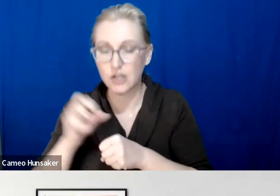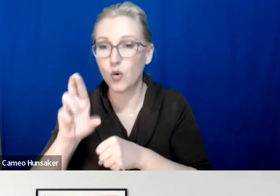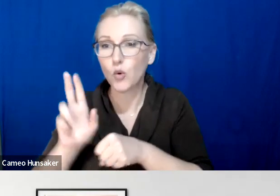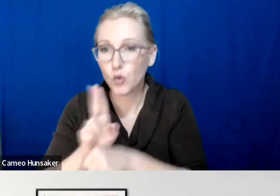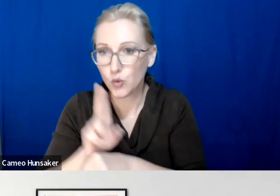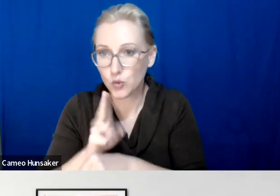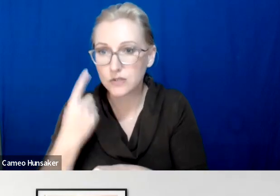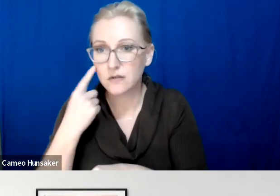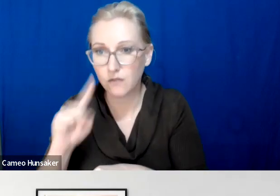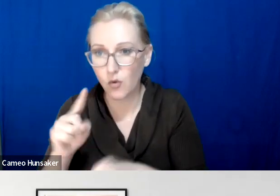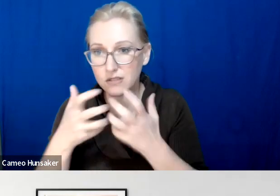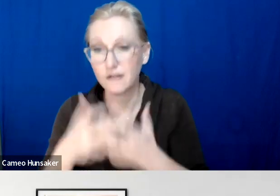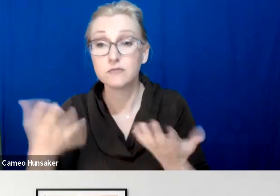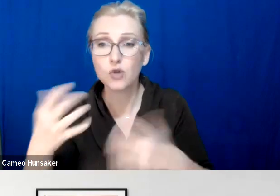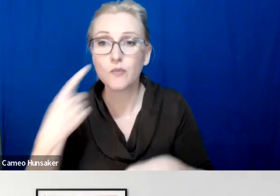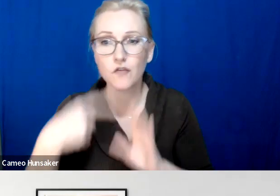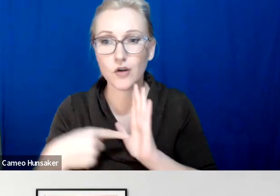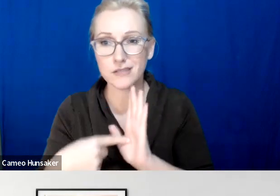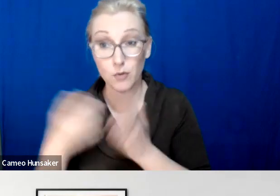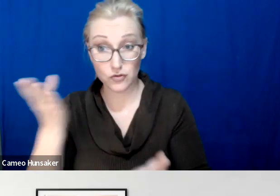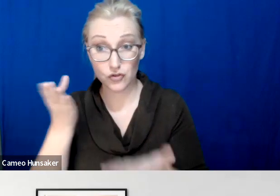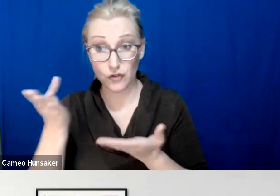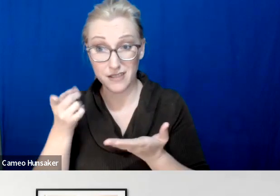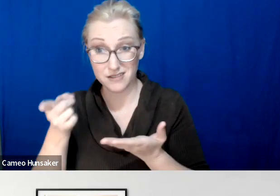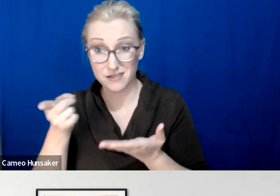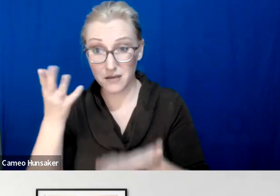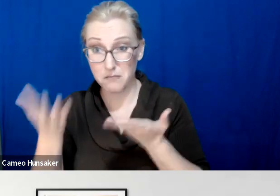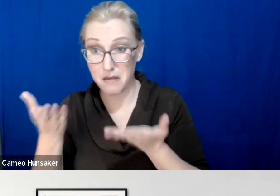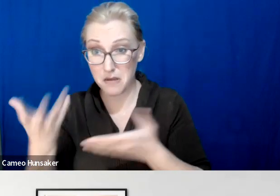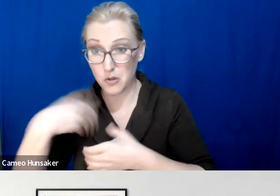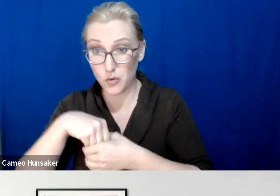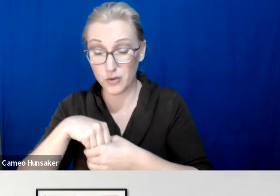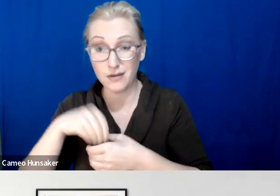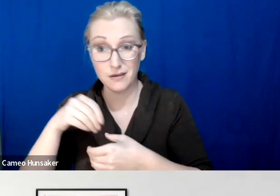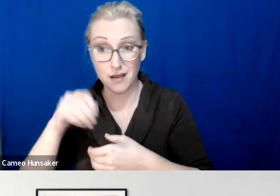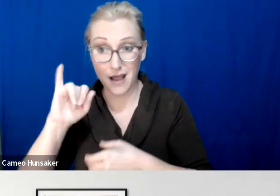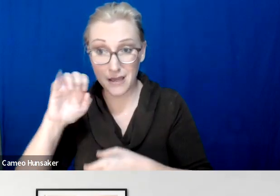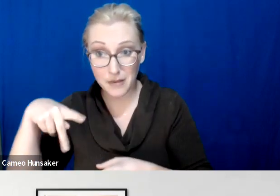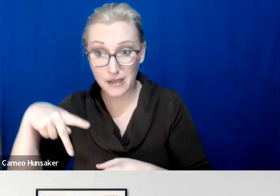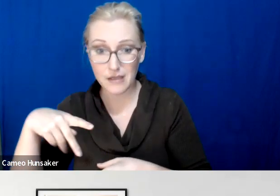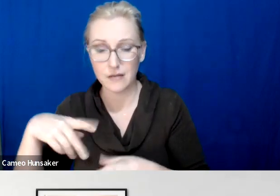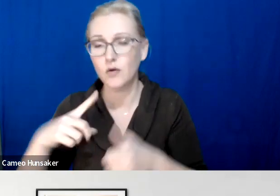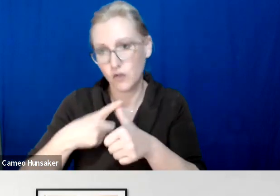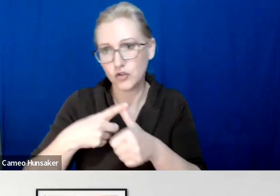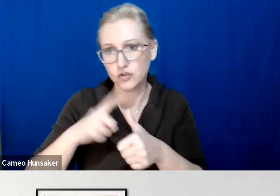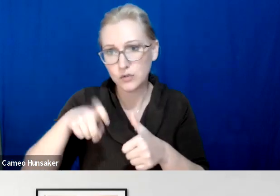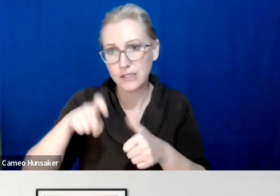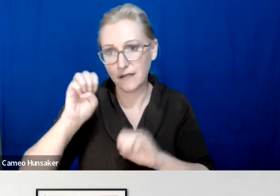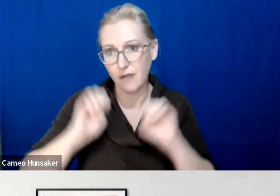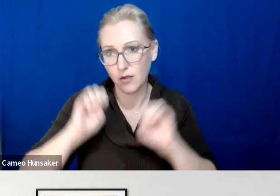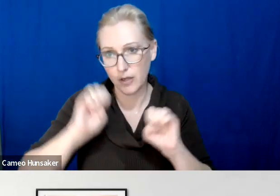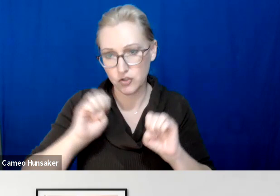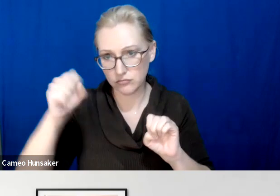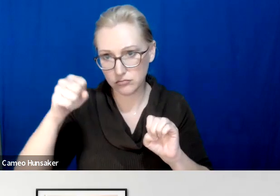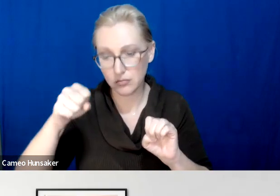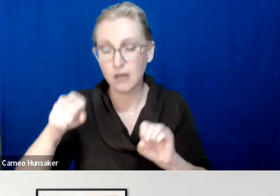of services that could be put into an IEP related to AT could be, first of all, the evaluation, but also